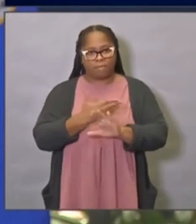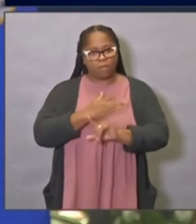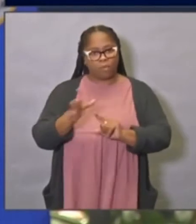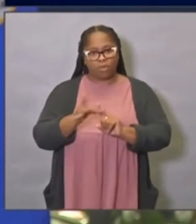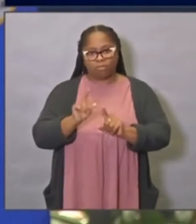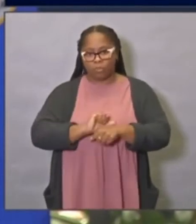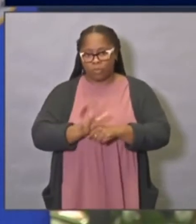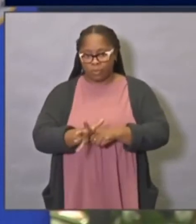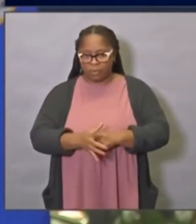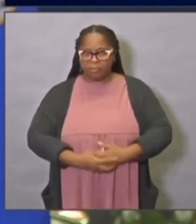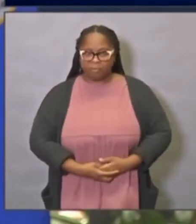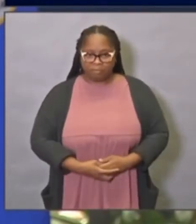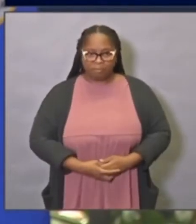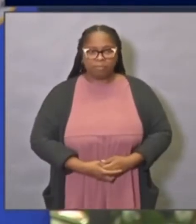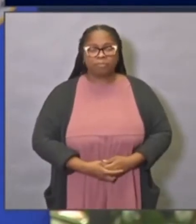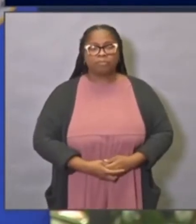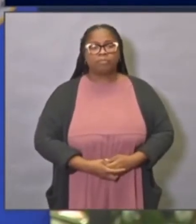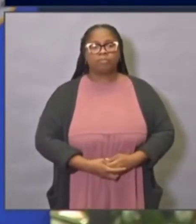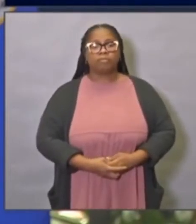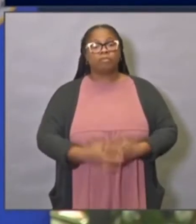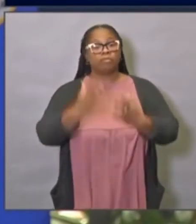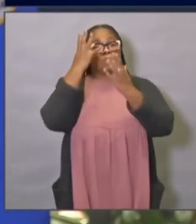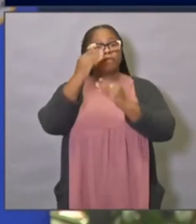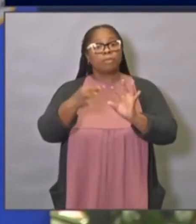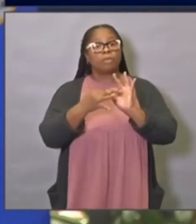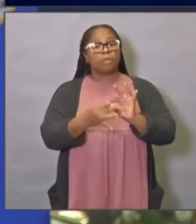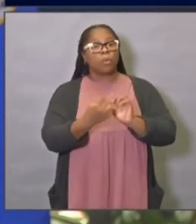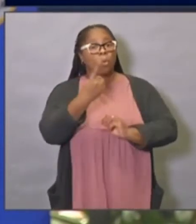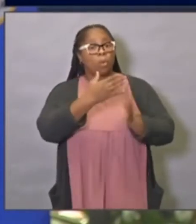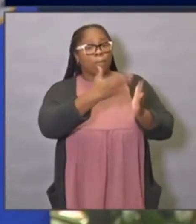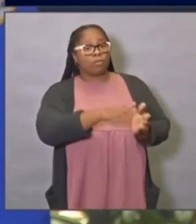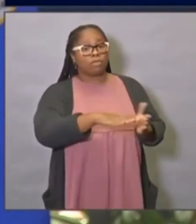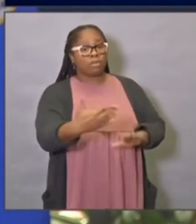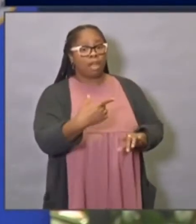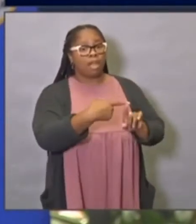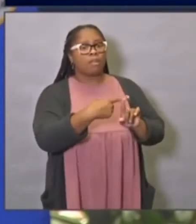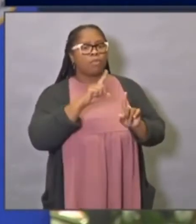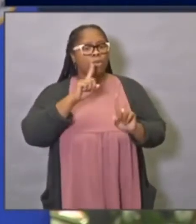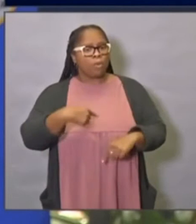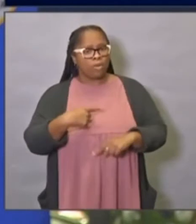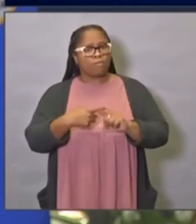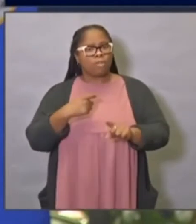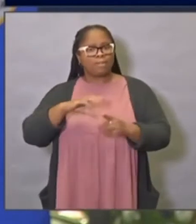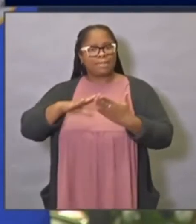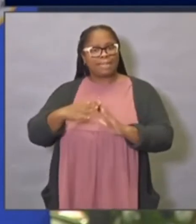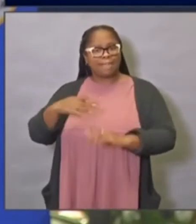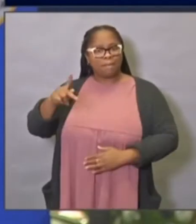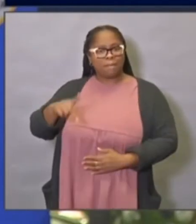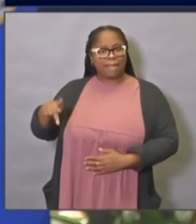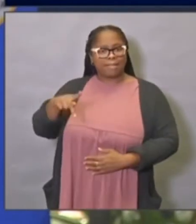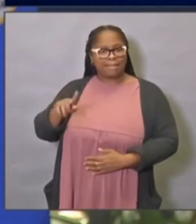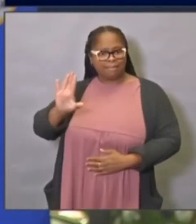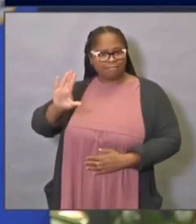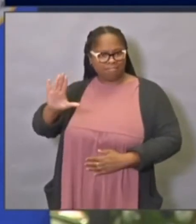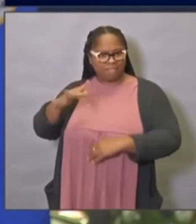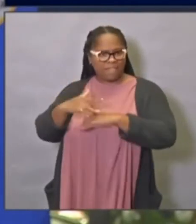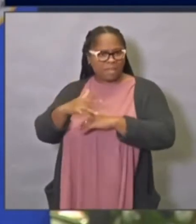health conditions. Information on the 1 death reported by the City of Pasadena is available